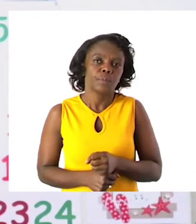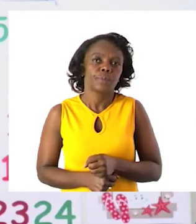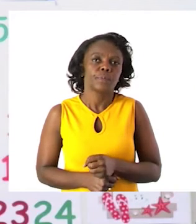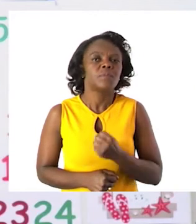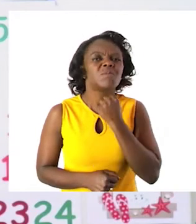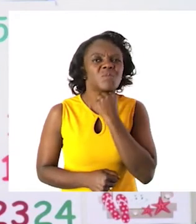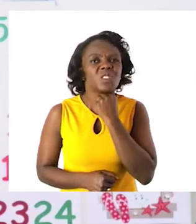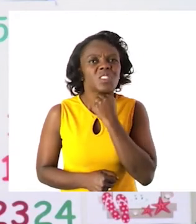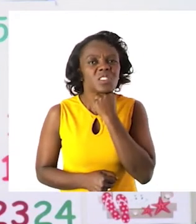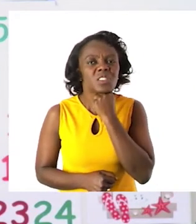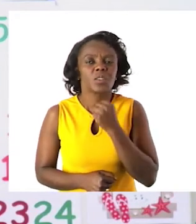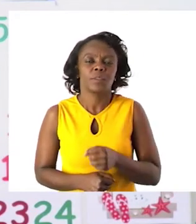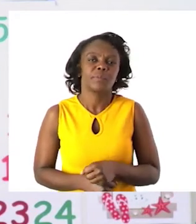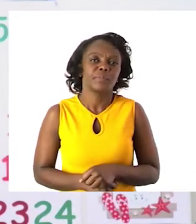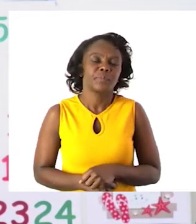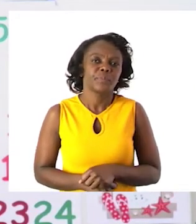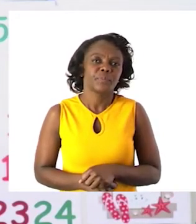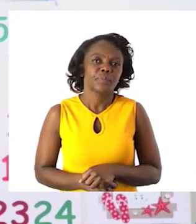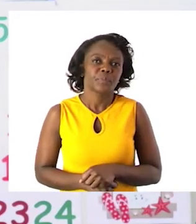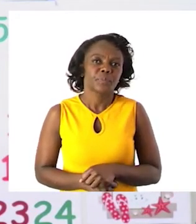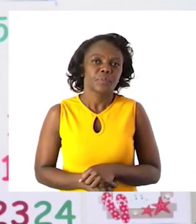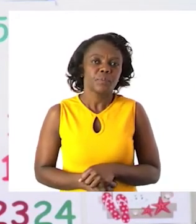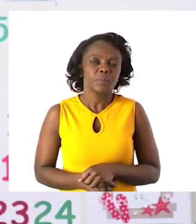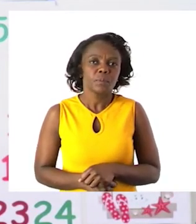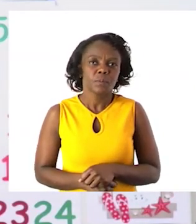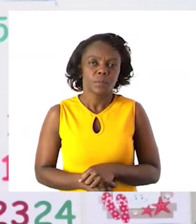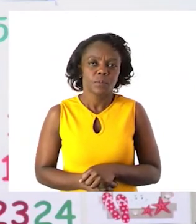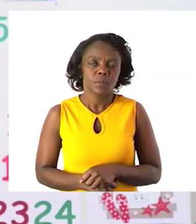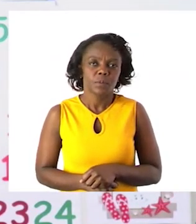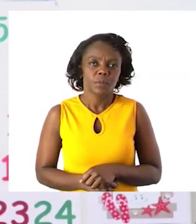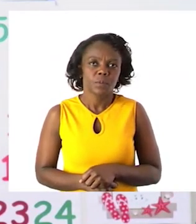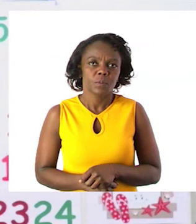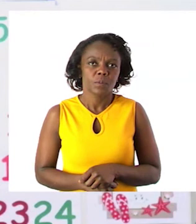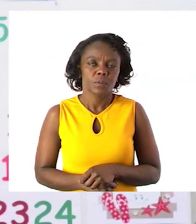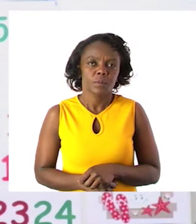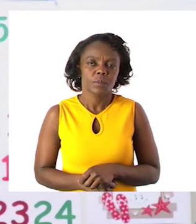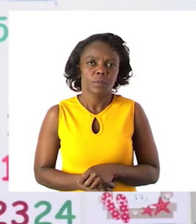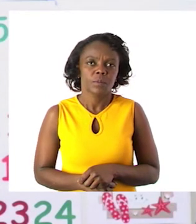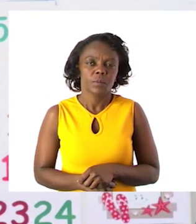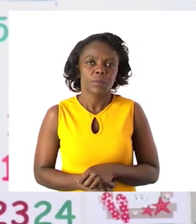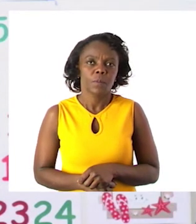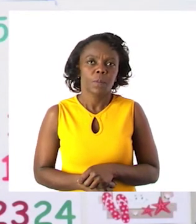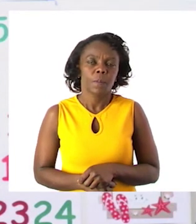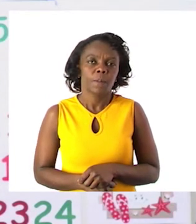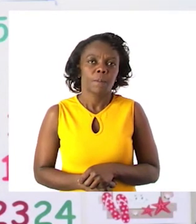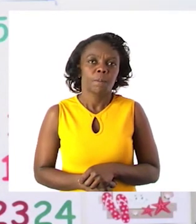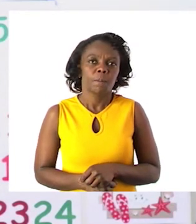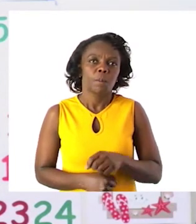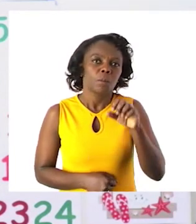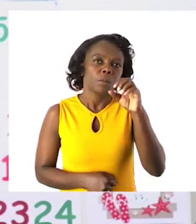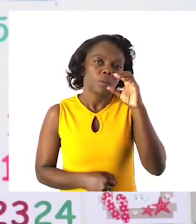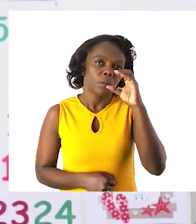lip. It's a sh. S and a h. It's a sh. All right. So sh